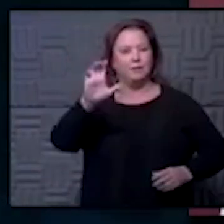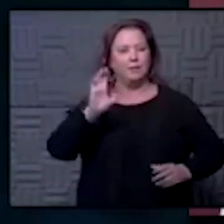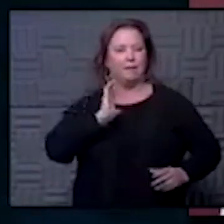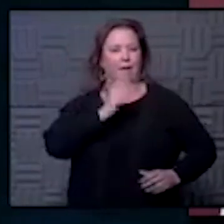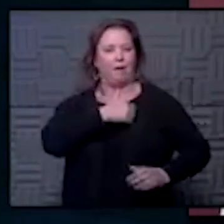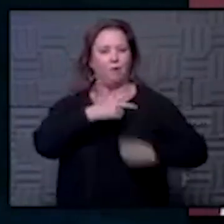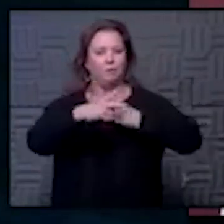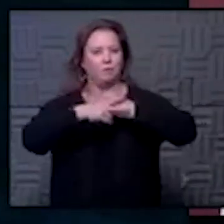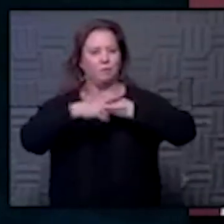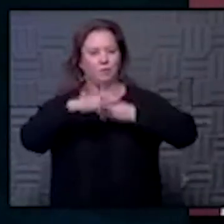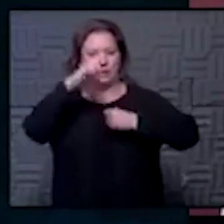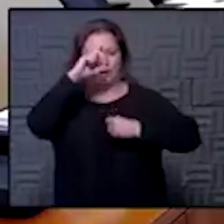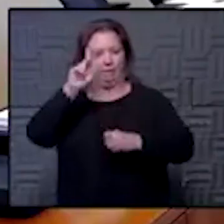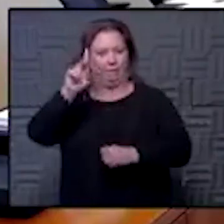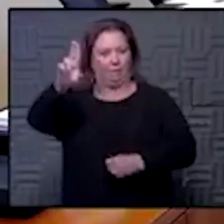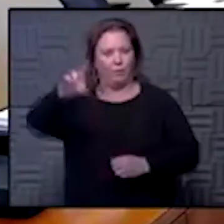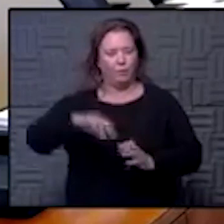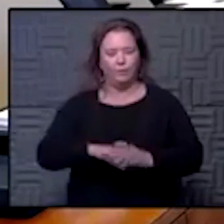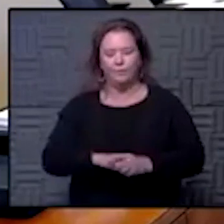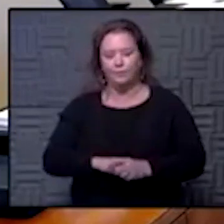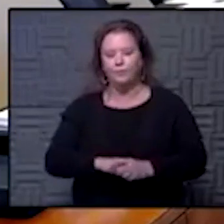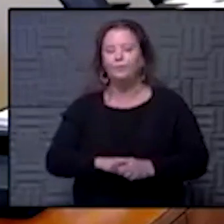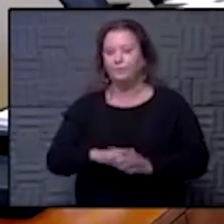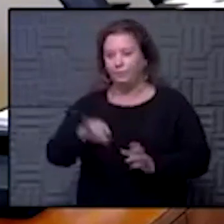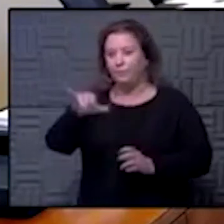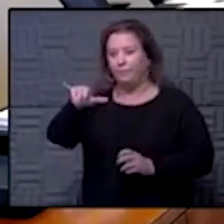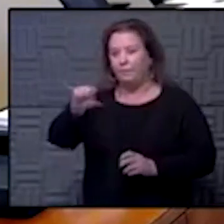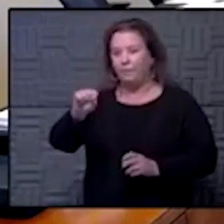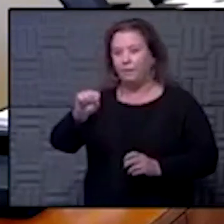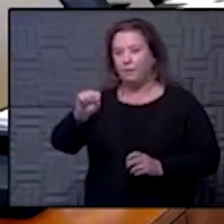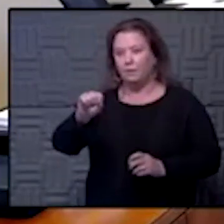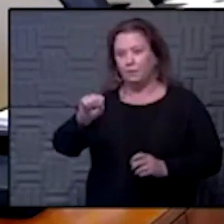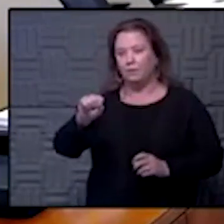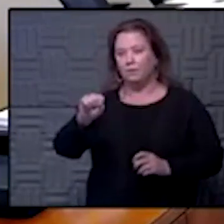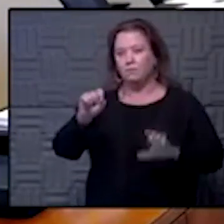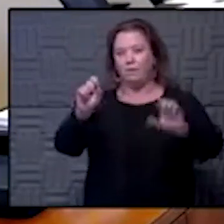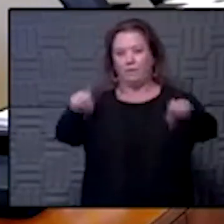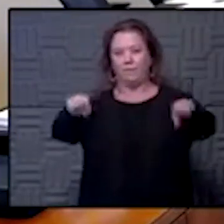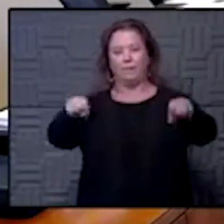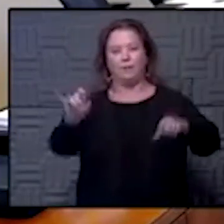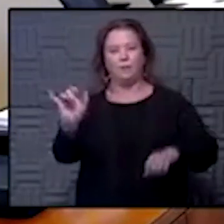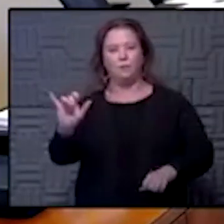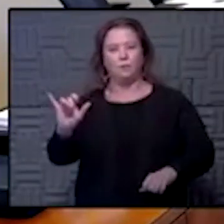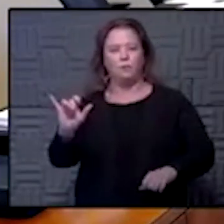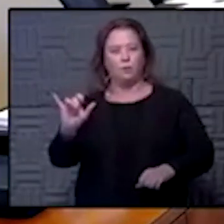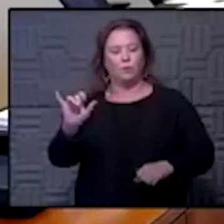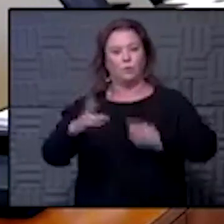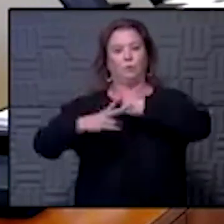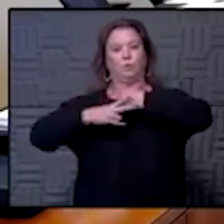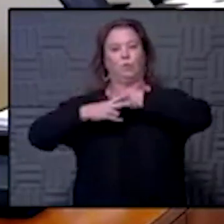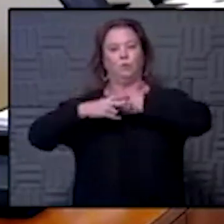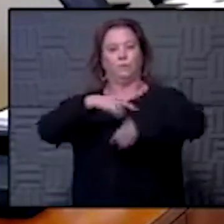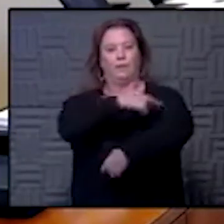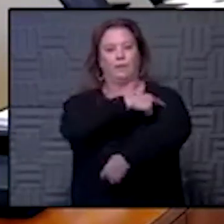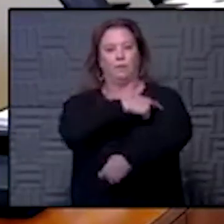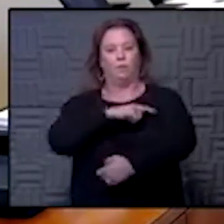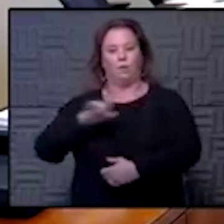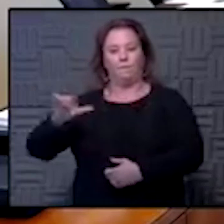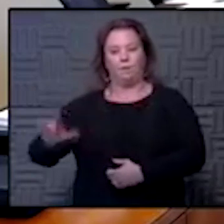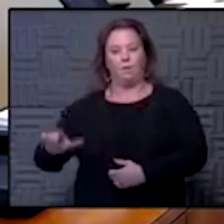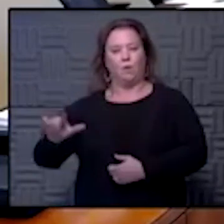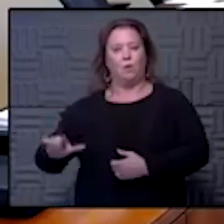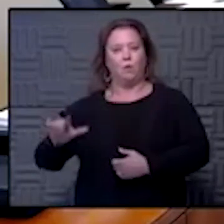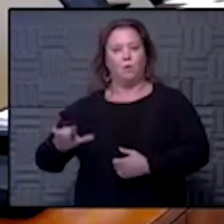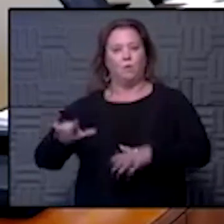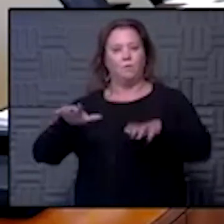our story, I think. Yeah, no, we have that ability as well here. We have some ultra low storage, and